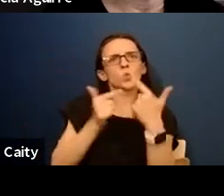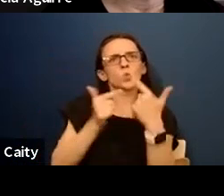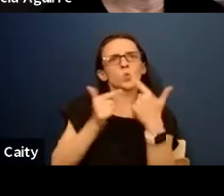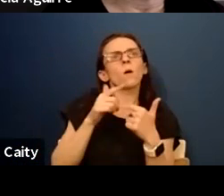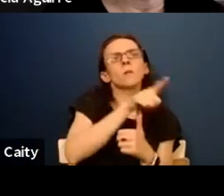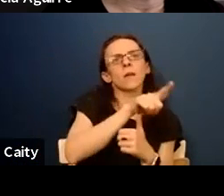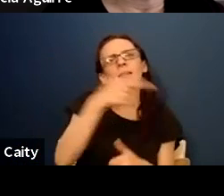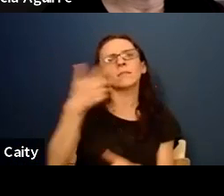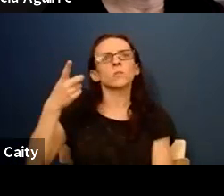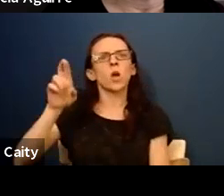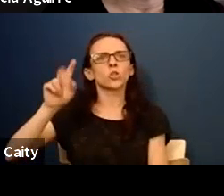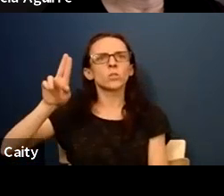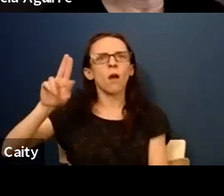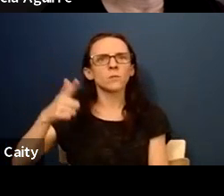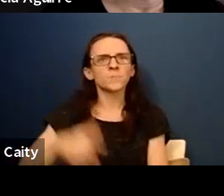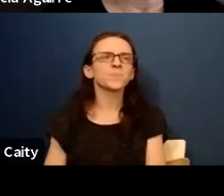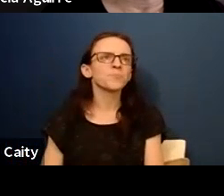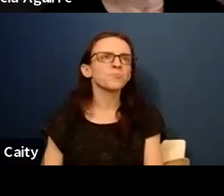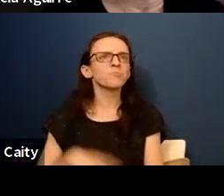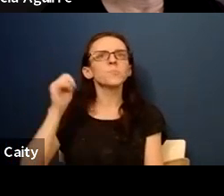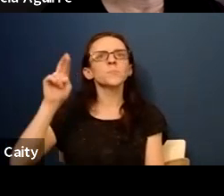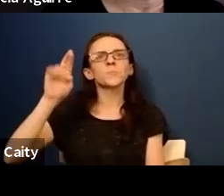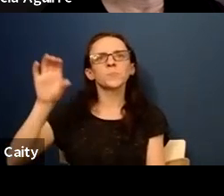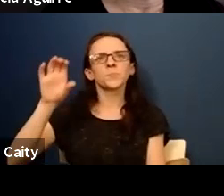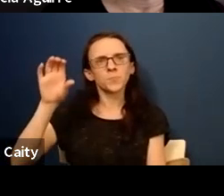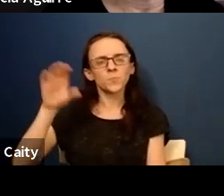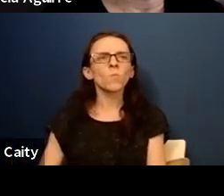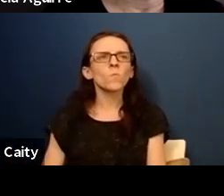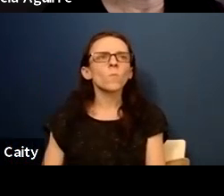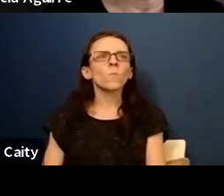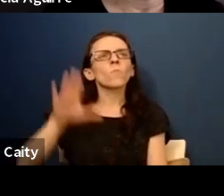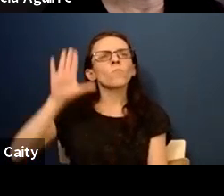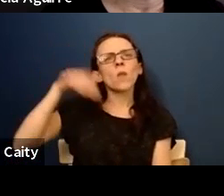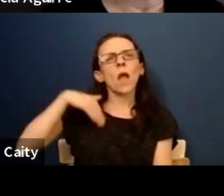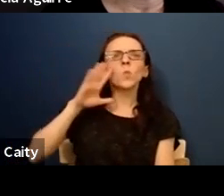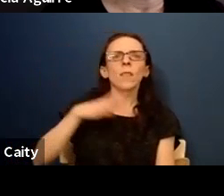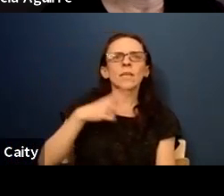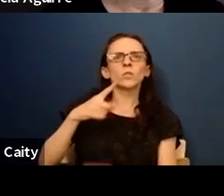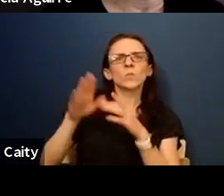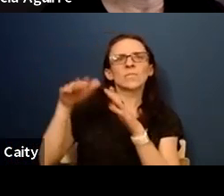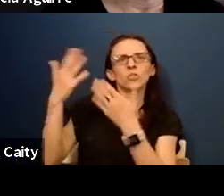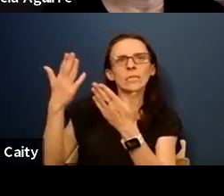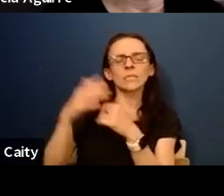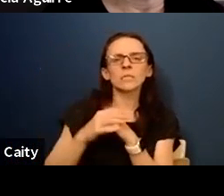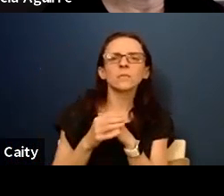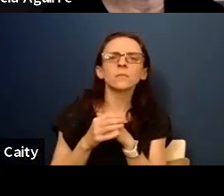Tung. I would just like to suggest that